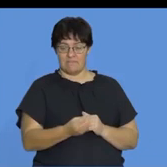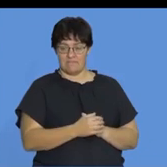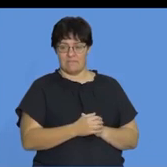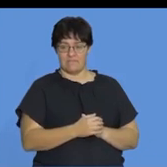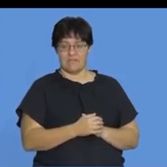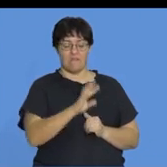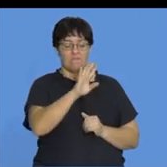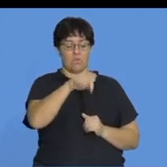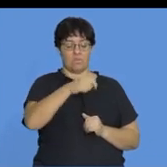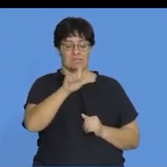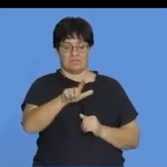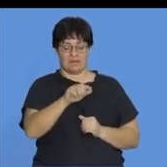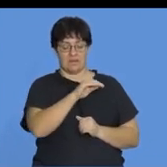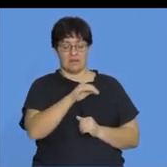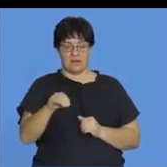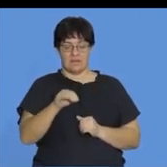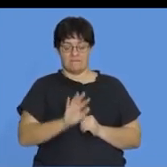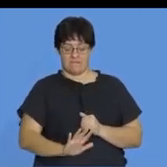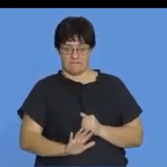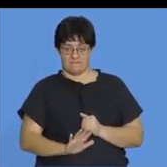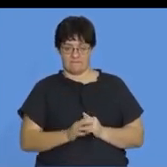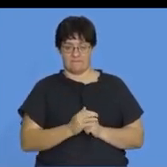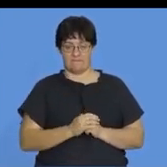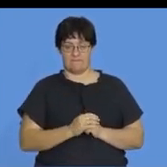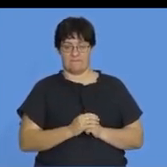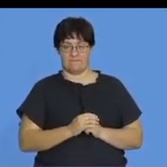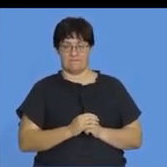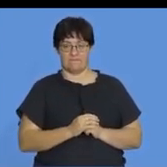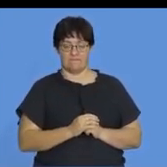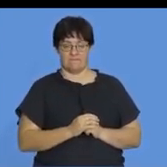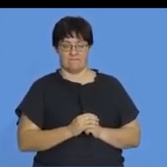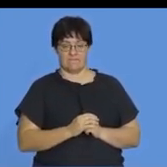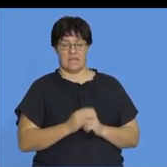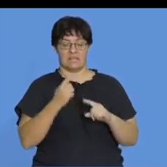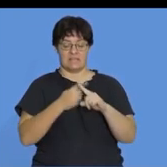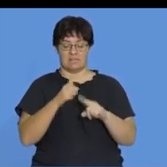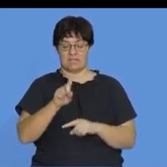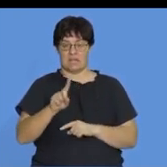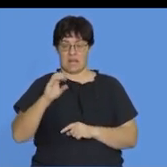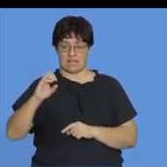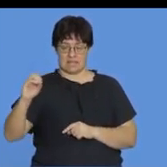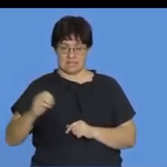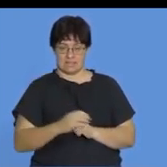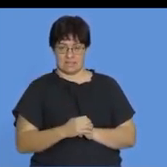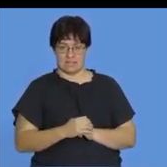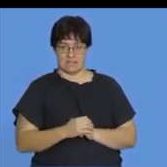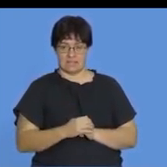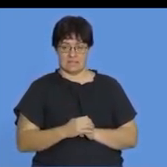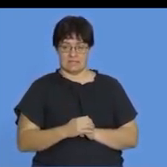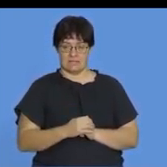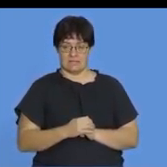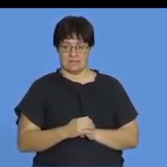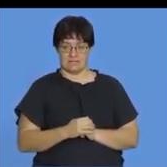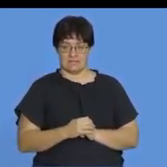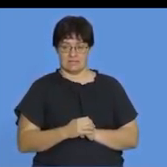do we have? We have 4.7, okay, divided by the total mass of the sample, which is 5. We're